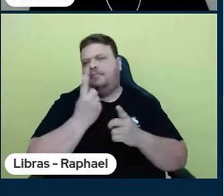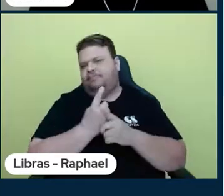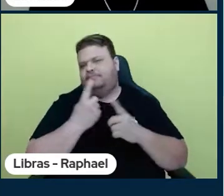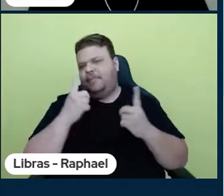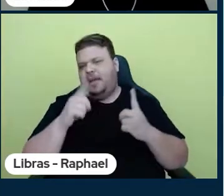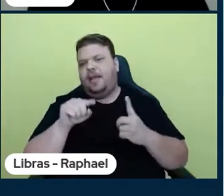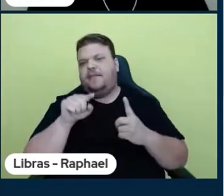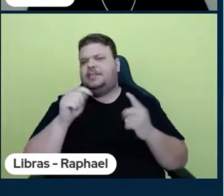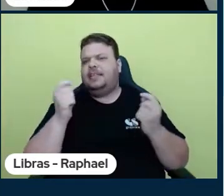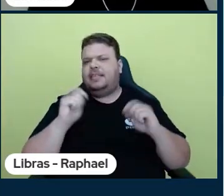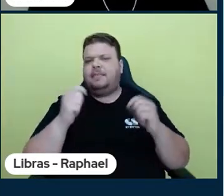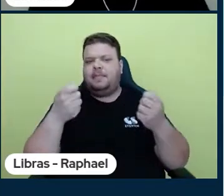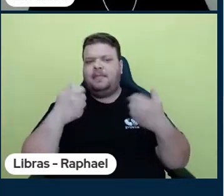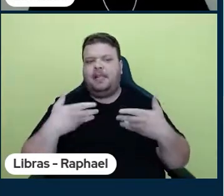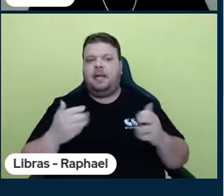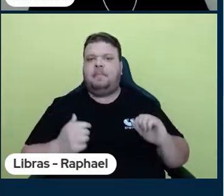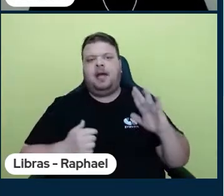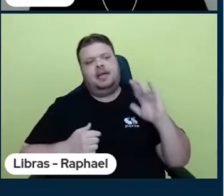This is a set of